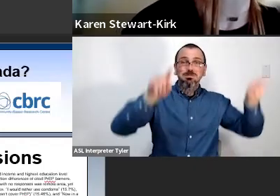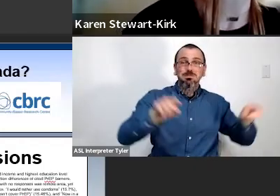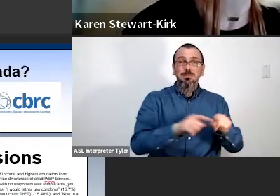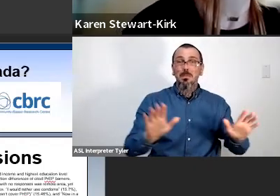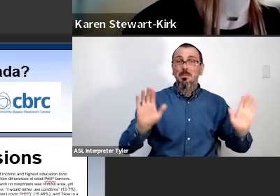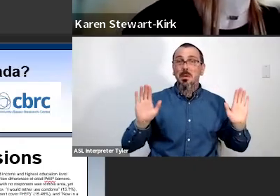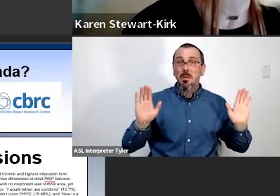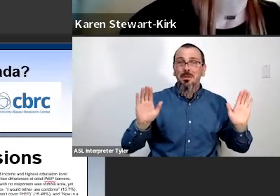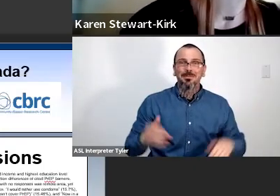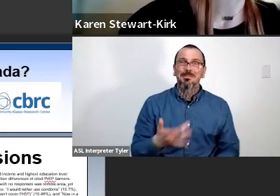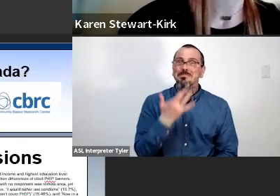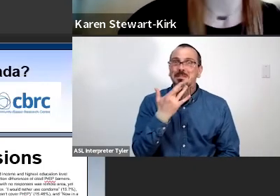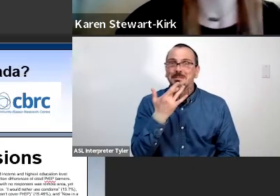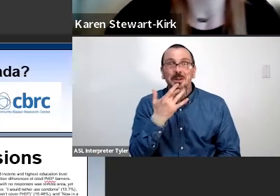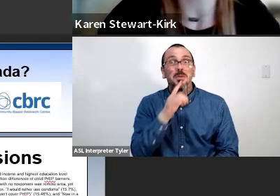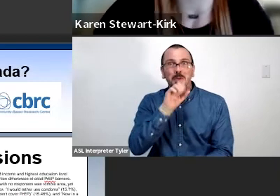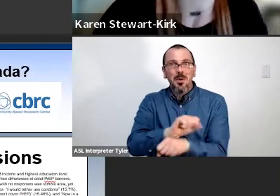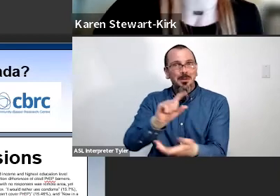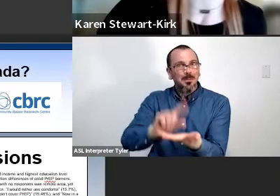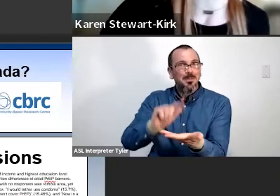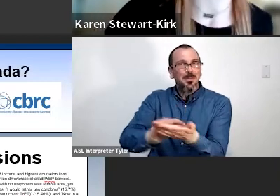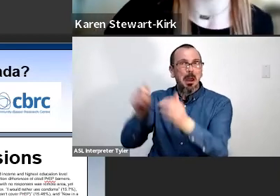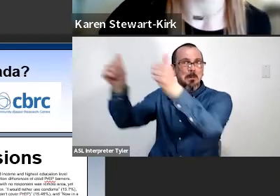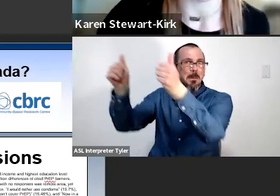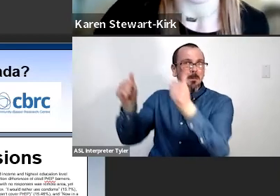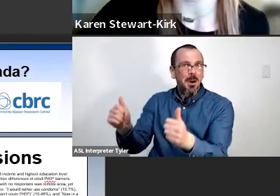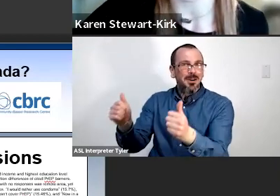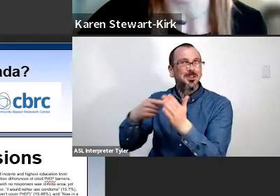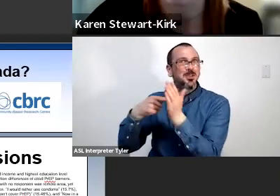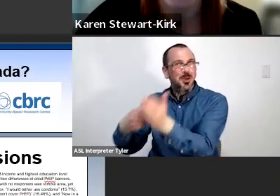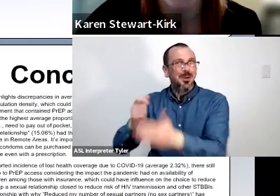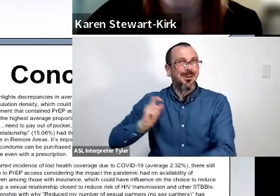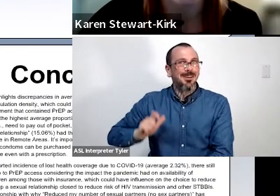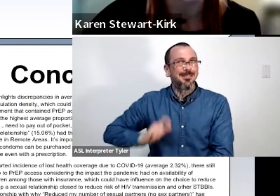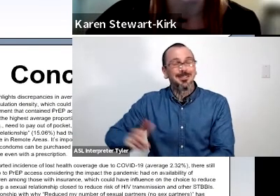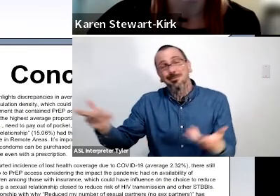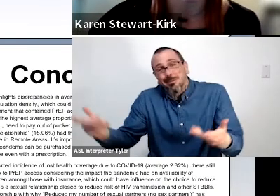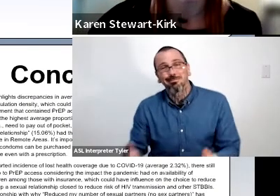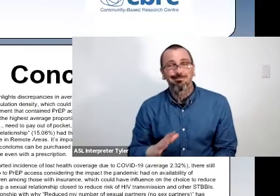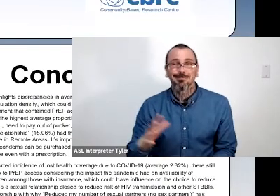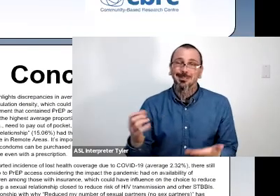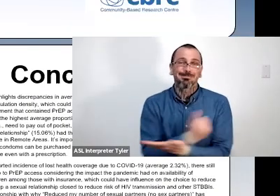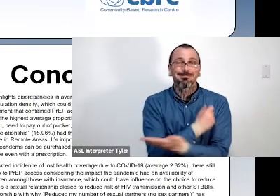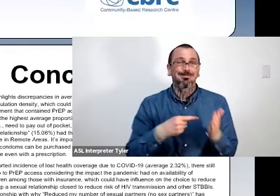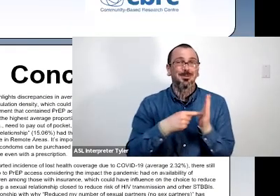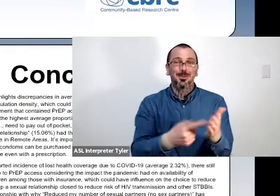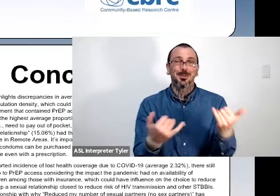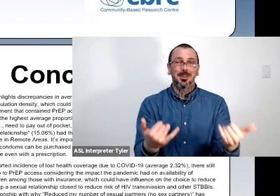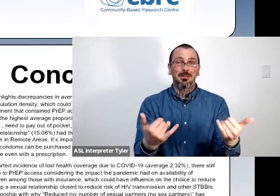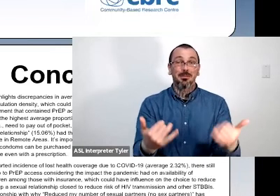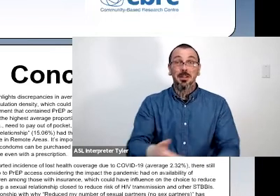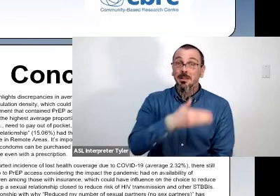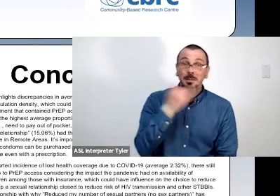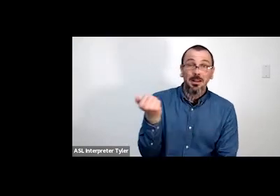conference. But it's a teachable moment, I think, for everyone. Now, how does that look? Is that any better? Yeah, that's your poster. We can see it.